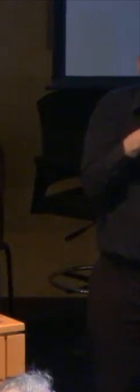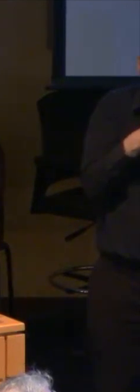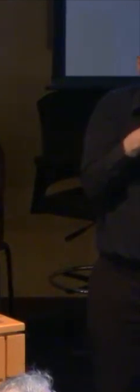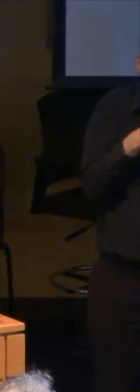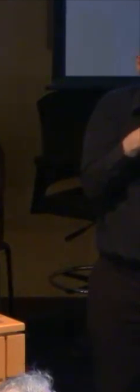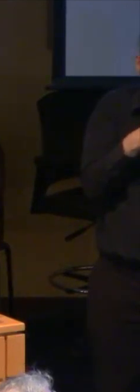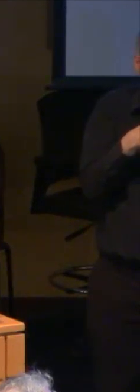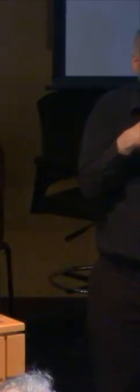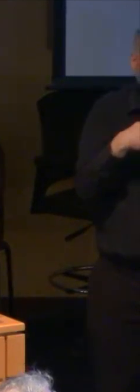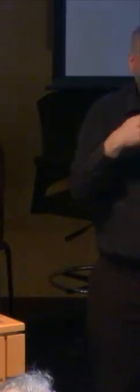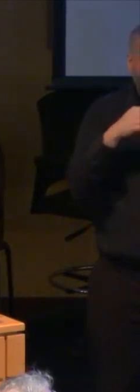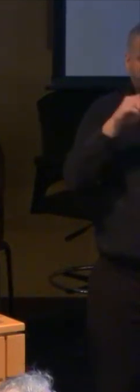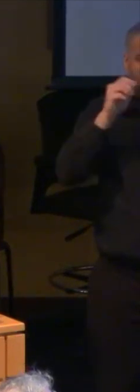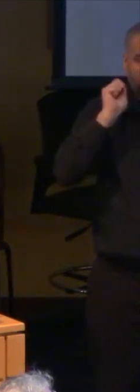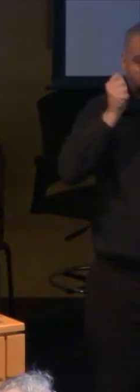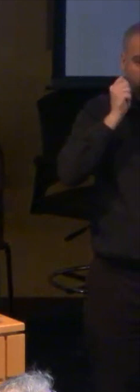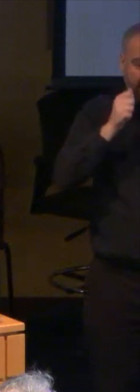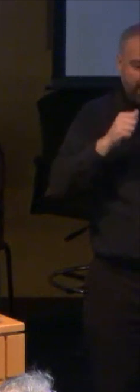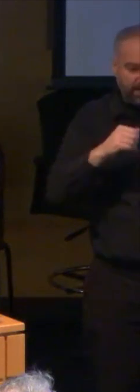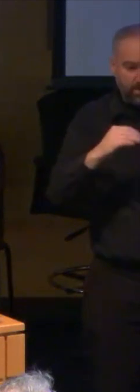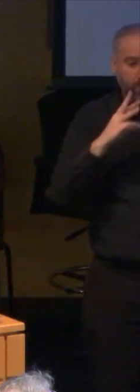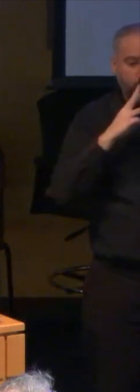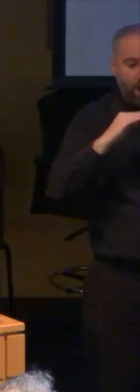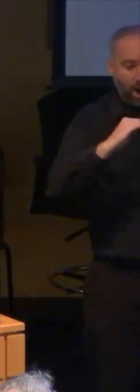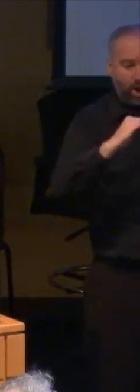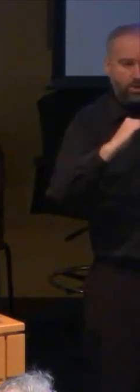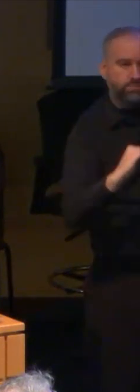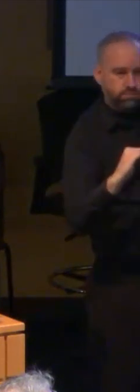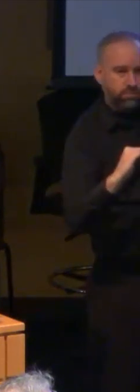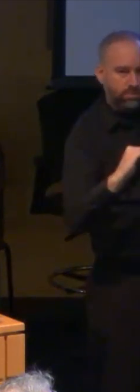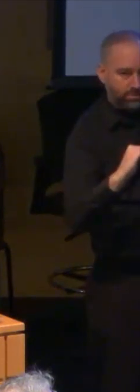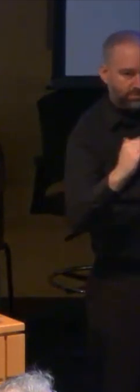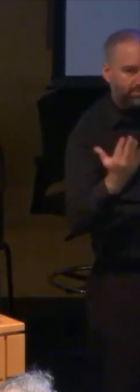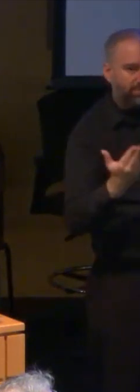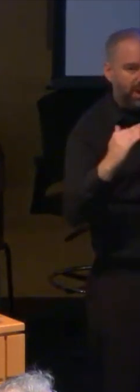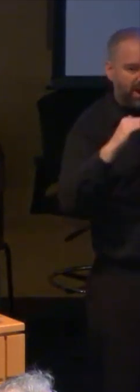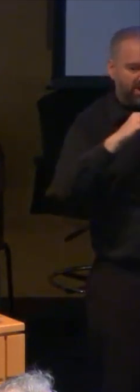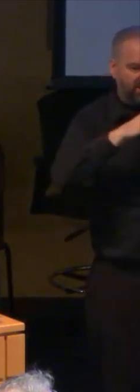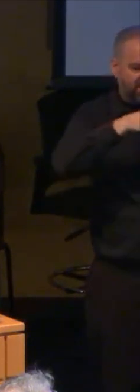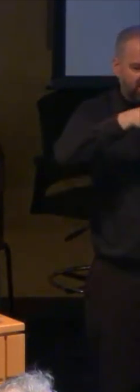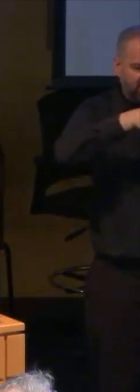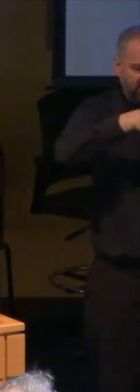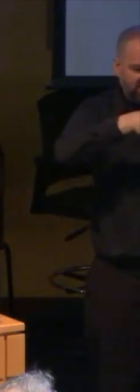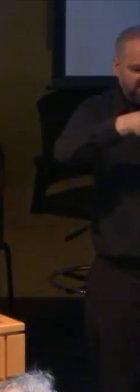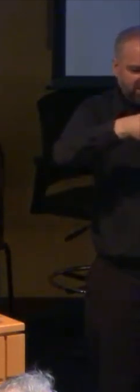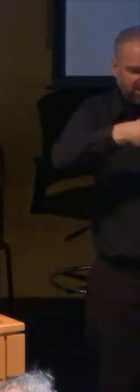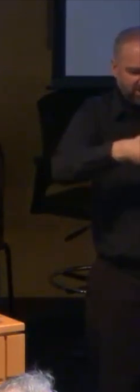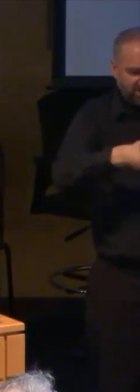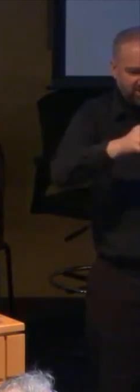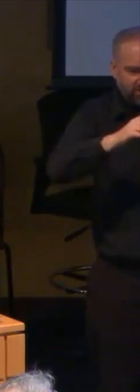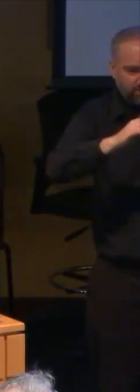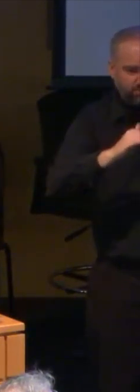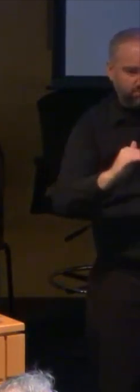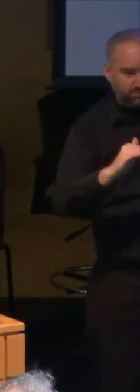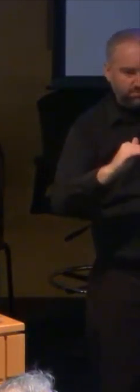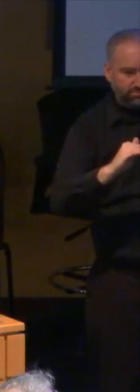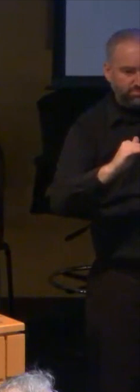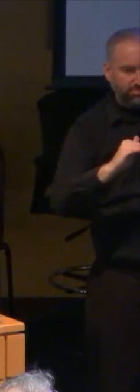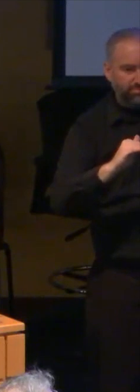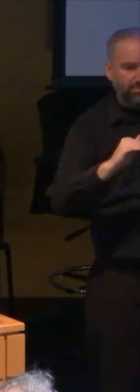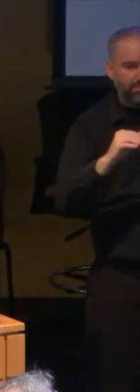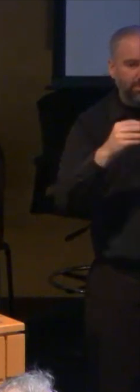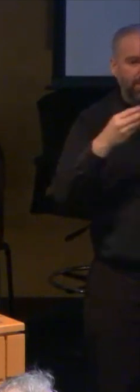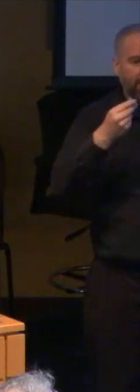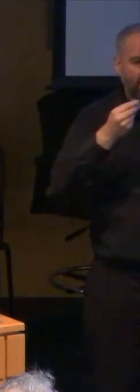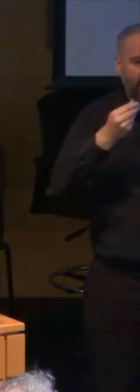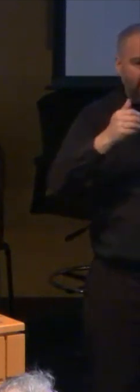One, if you remove ice that's sitting over land, the land tends to rebound, it's kept down. The second is that